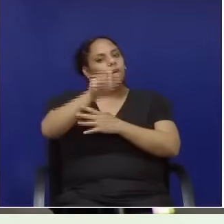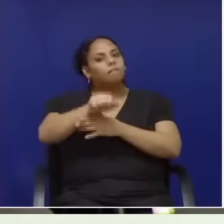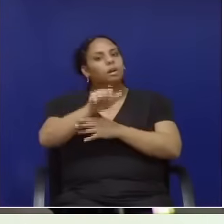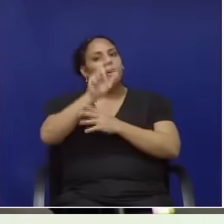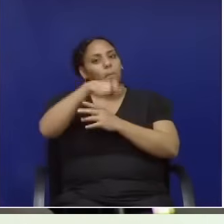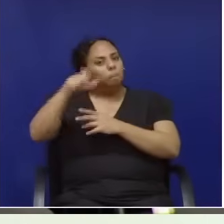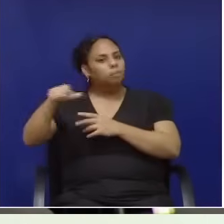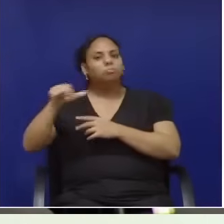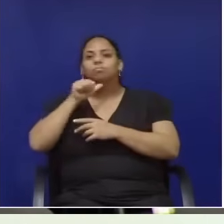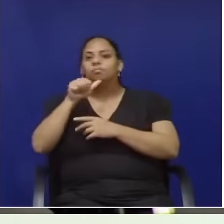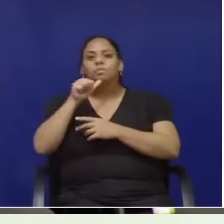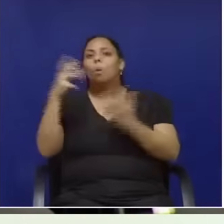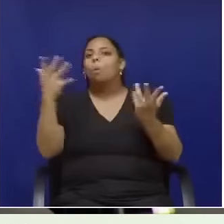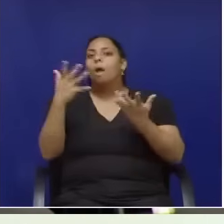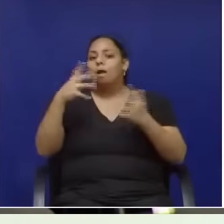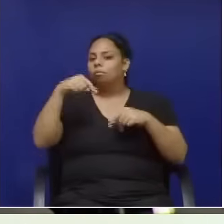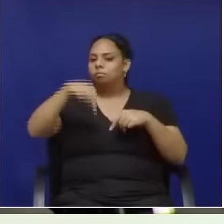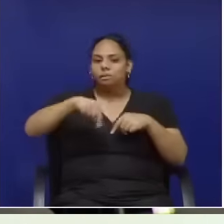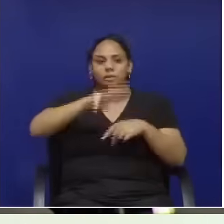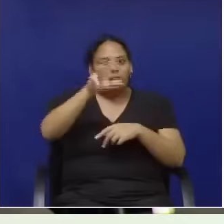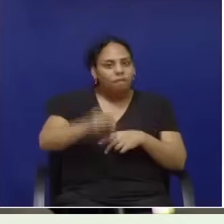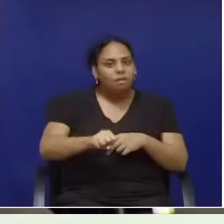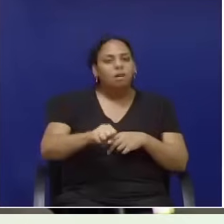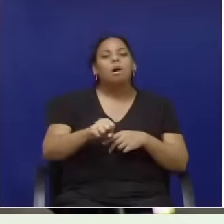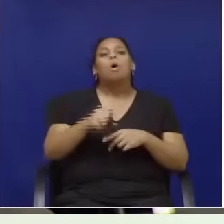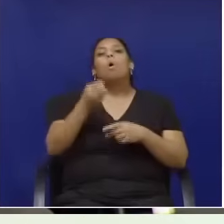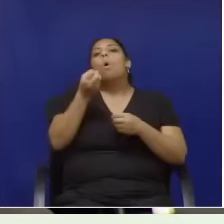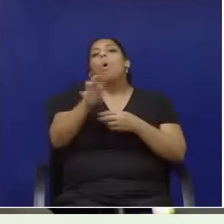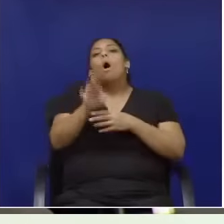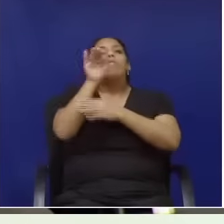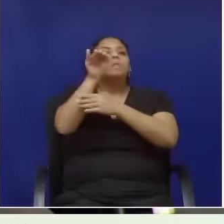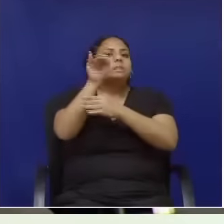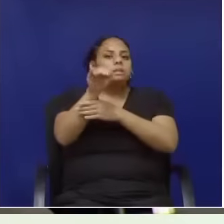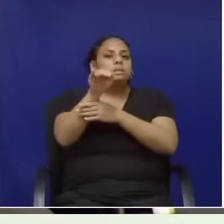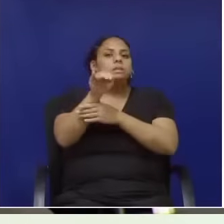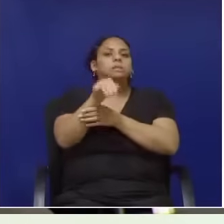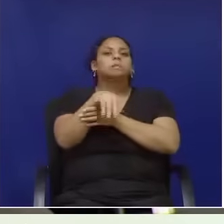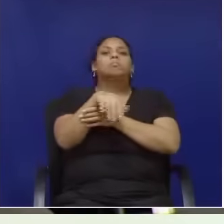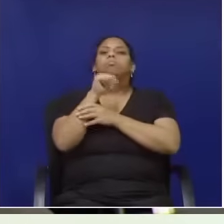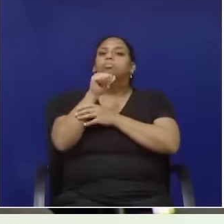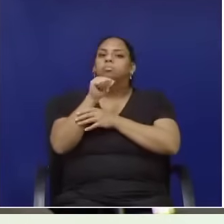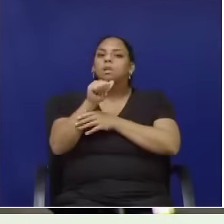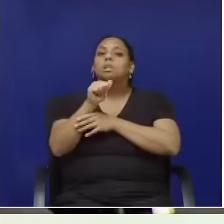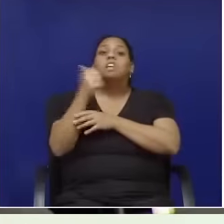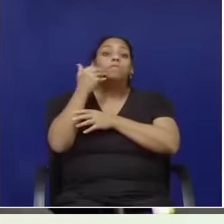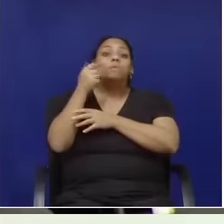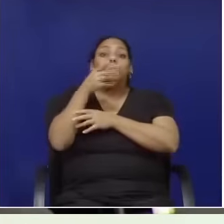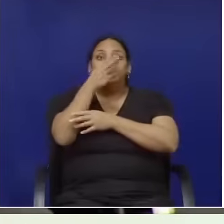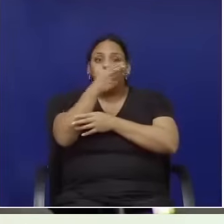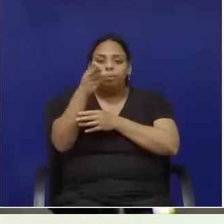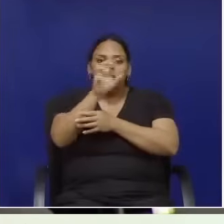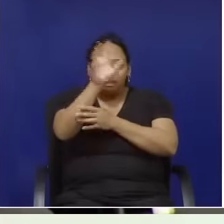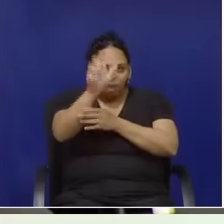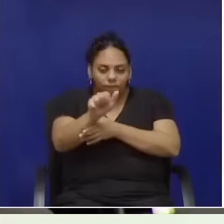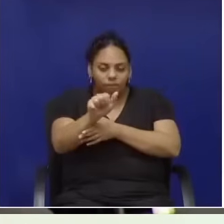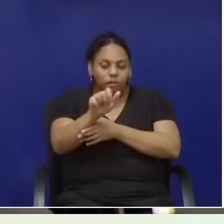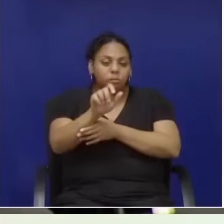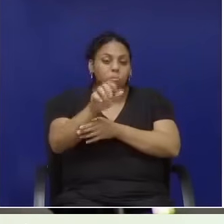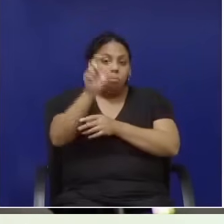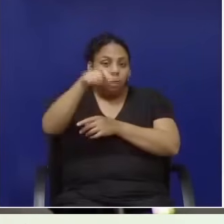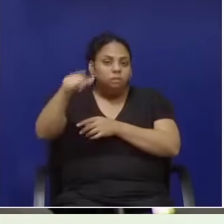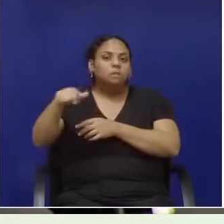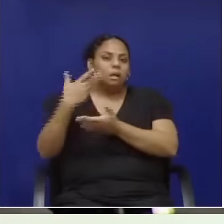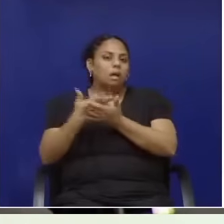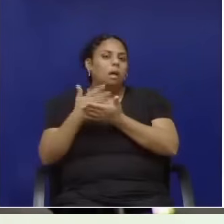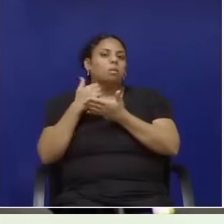world, regardless of where they live, in South Africa or anywhere else, by introducing the option of having their enabling documents